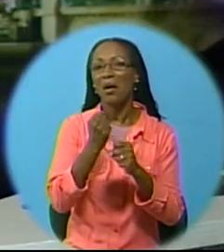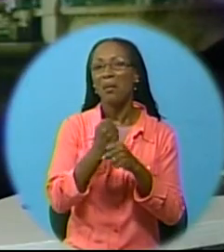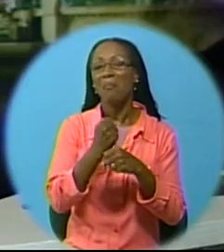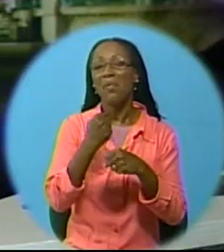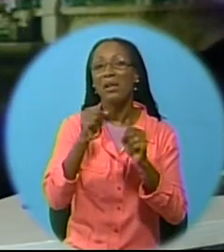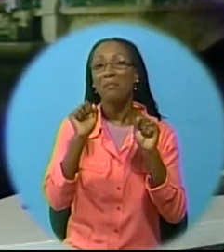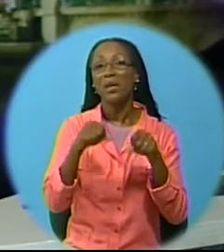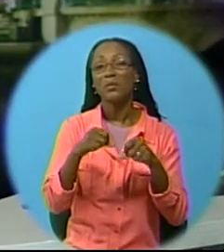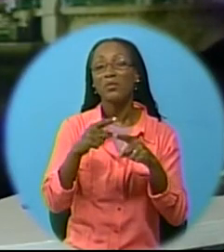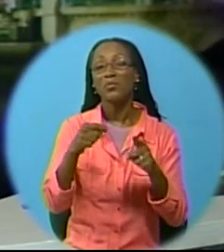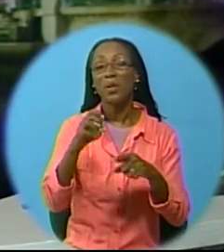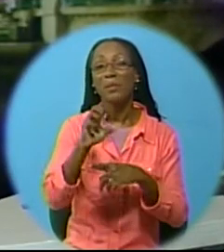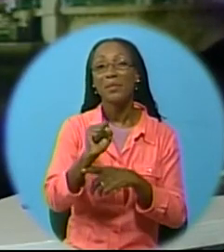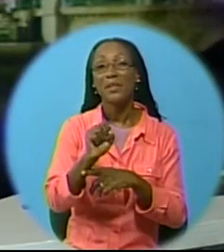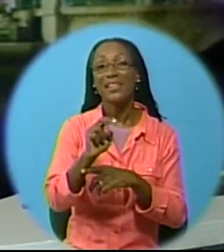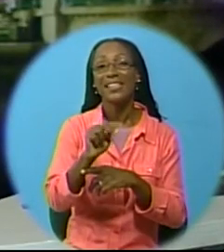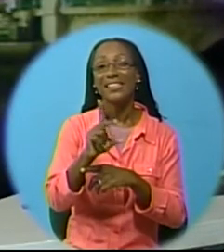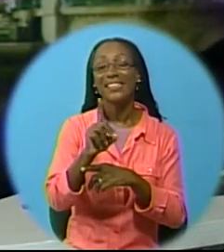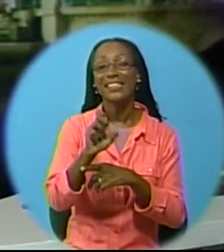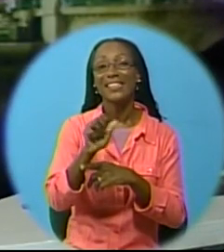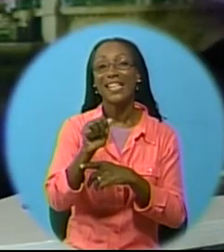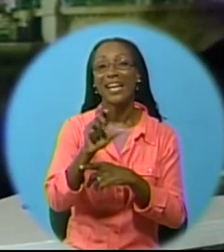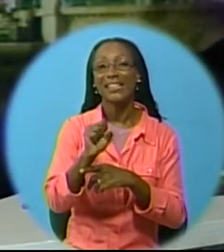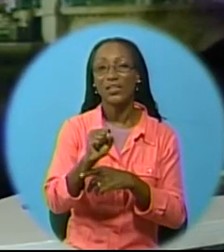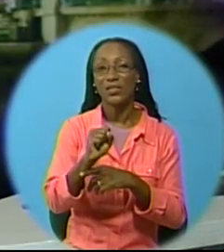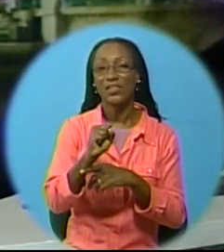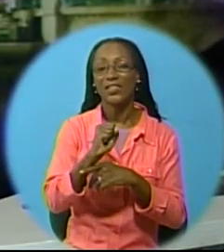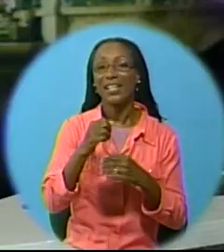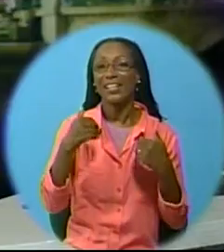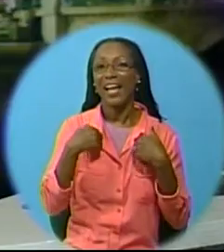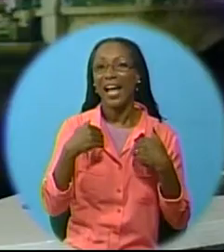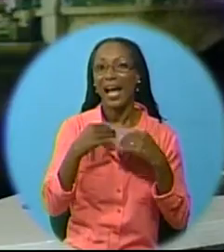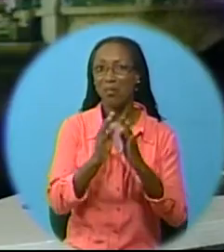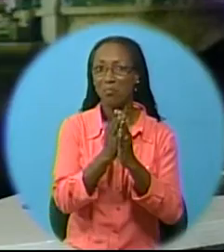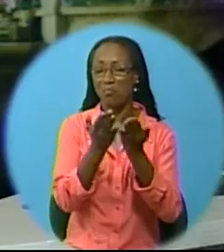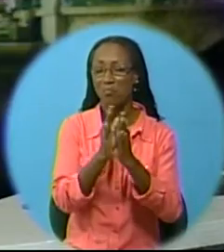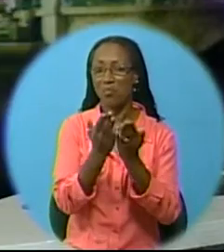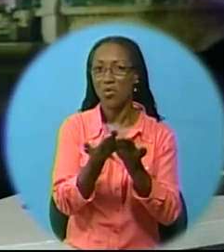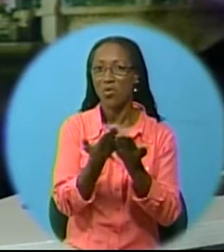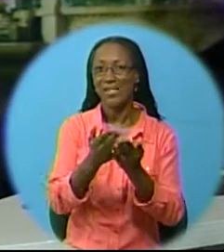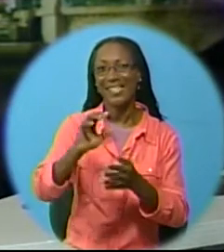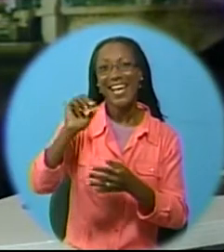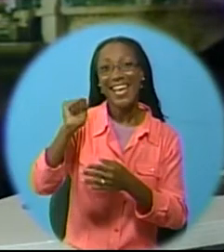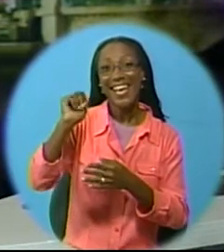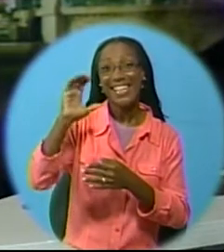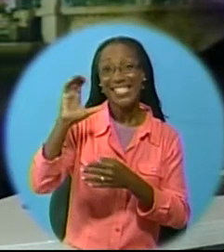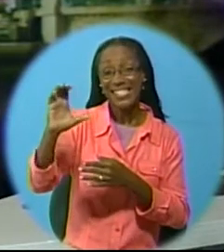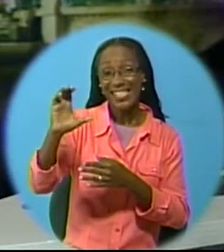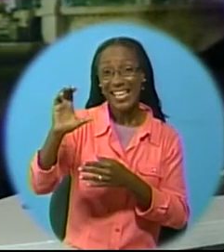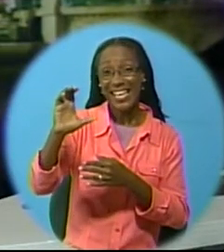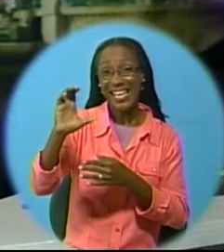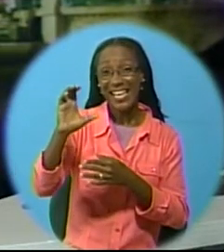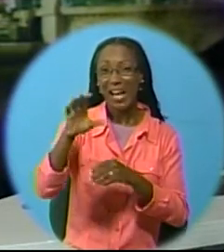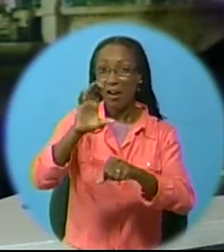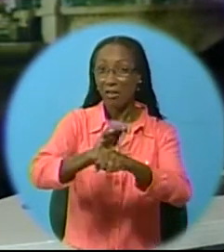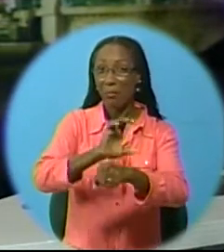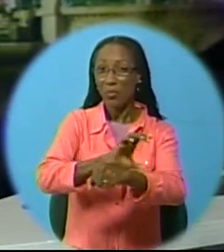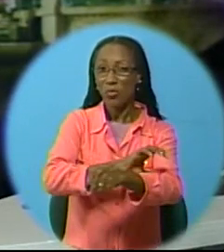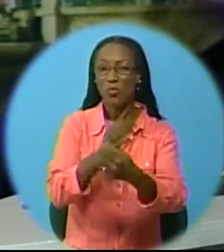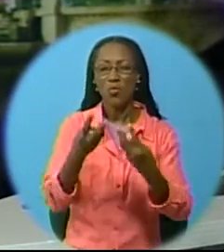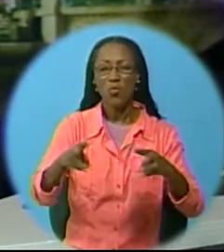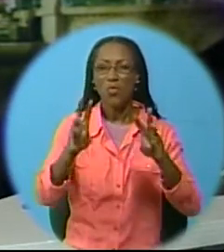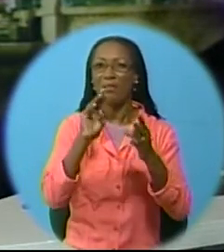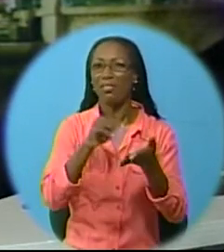has equipped the library with hard and digital copies of books, air conditioning, and computers worth thousands of dollars. Peter